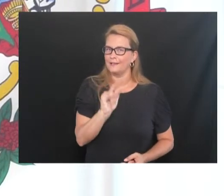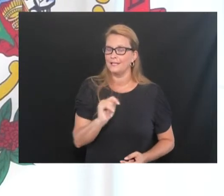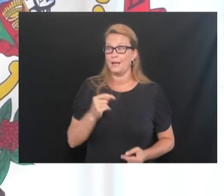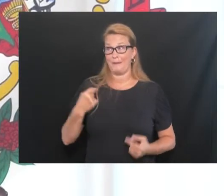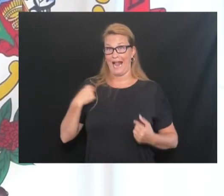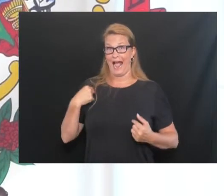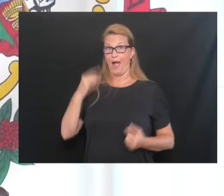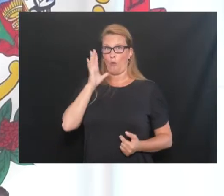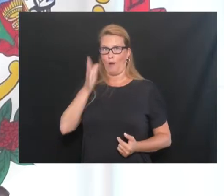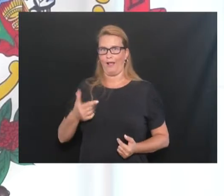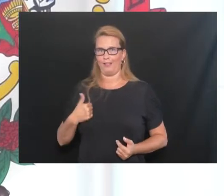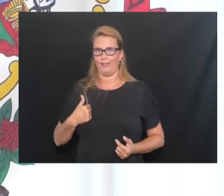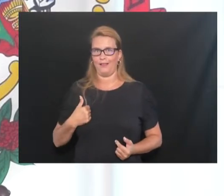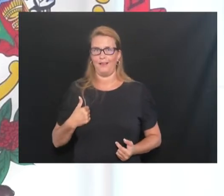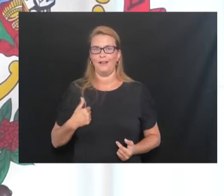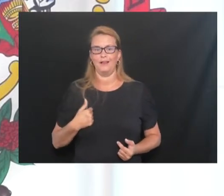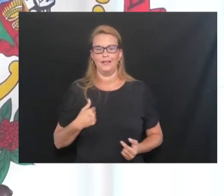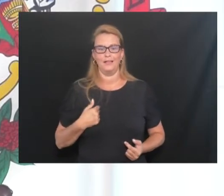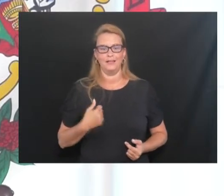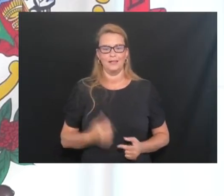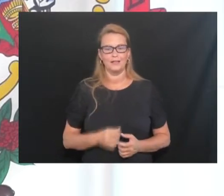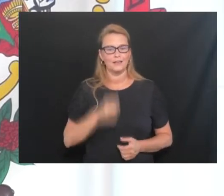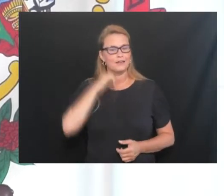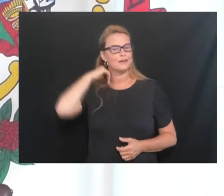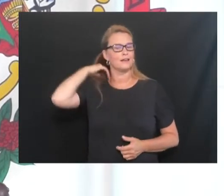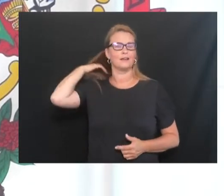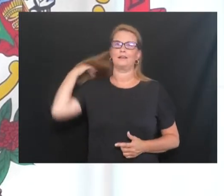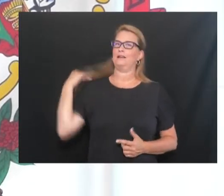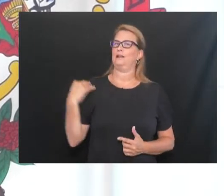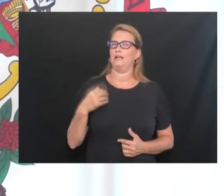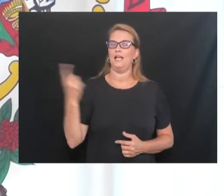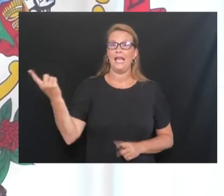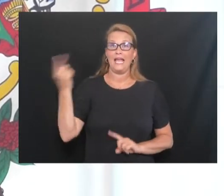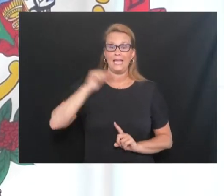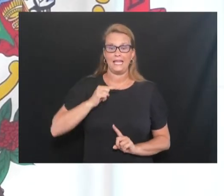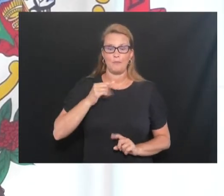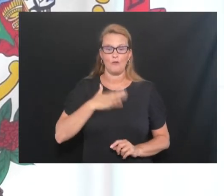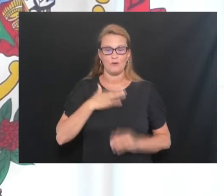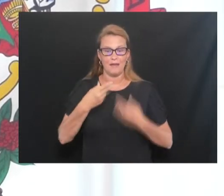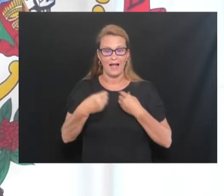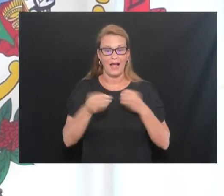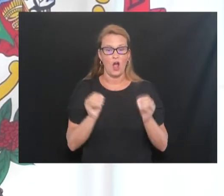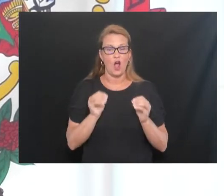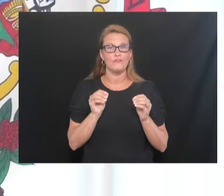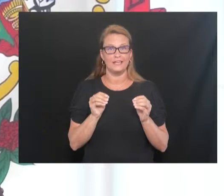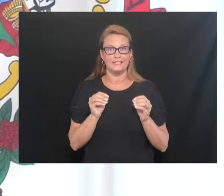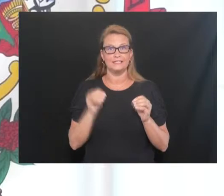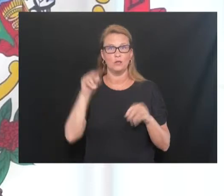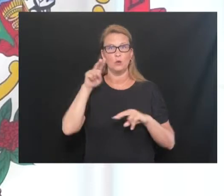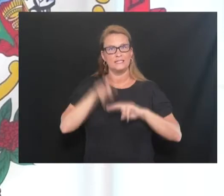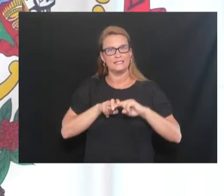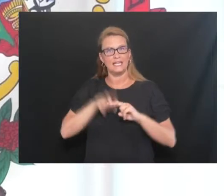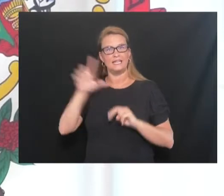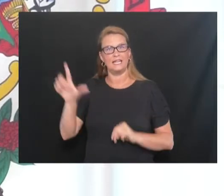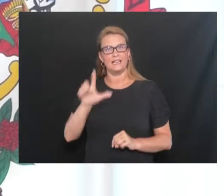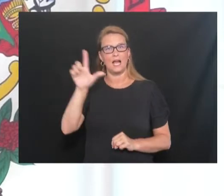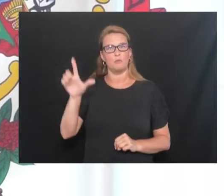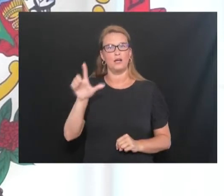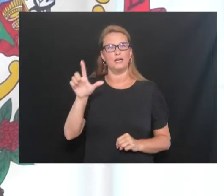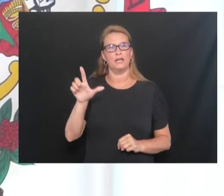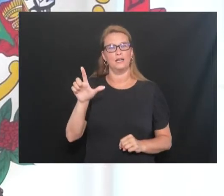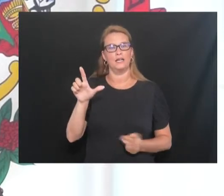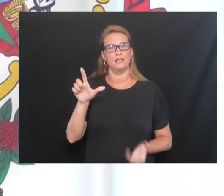this. But he was right over in my office over at the mansion. We were sitting there in the library, and he looked at me and he said, you